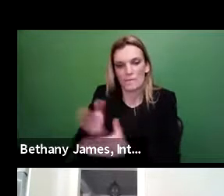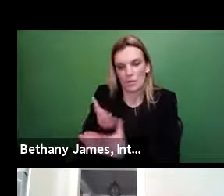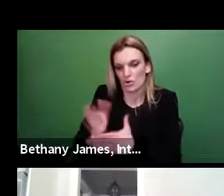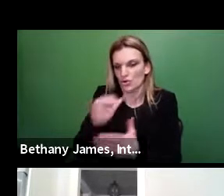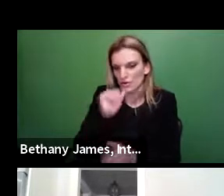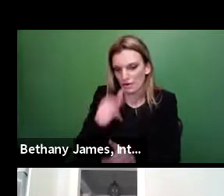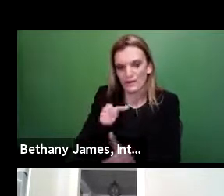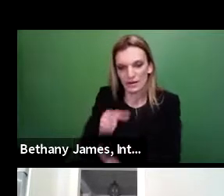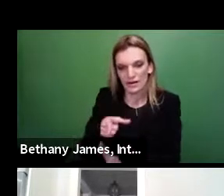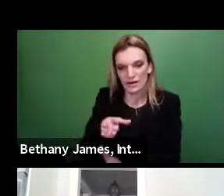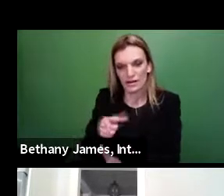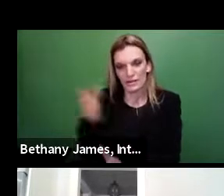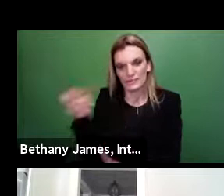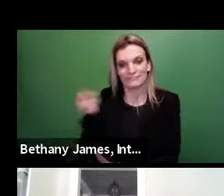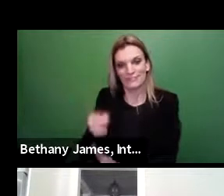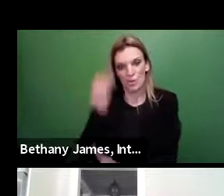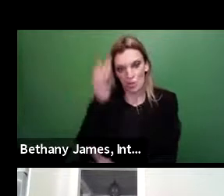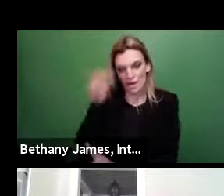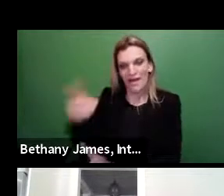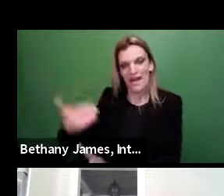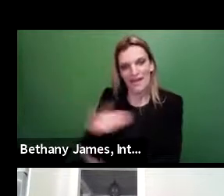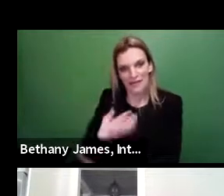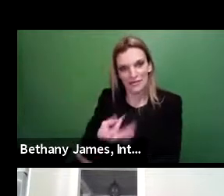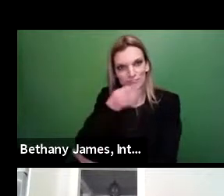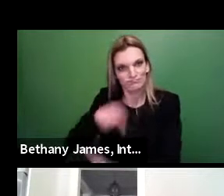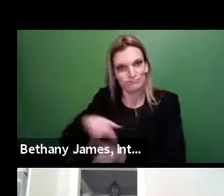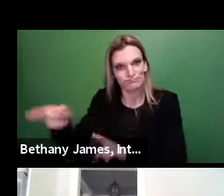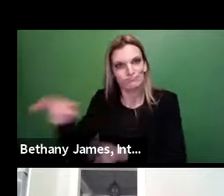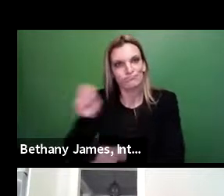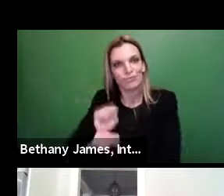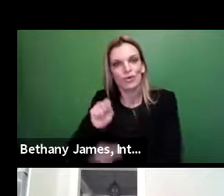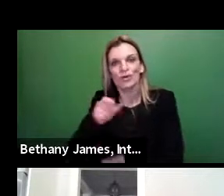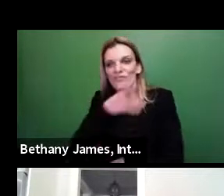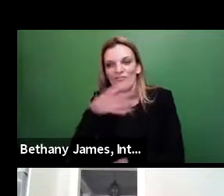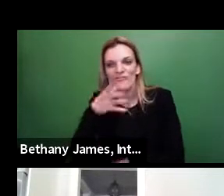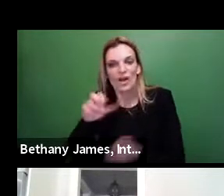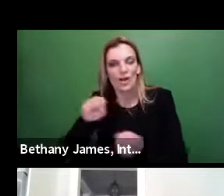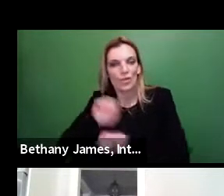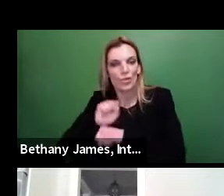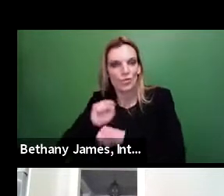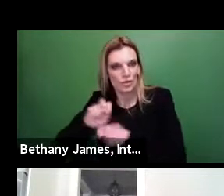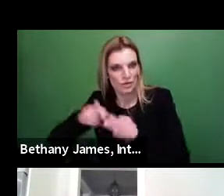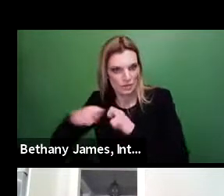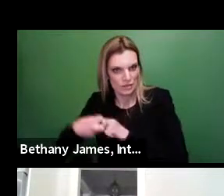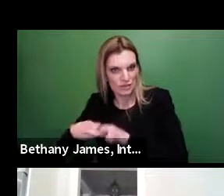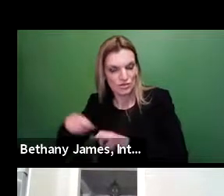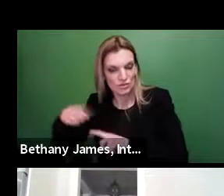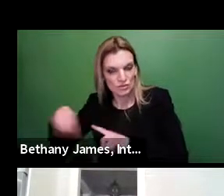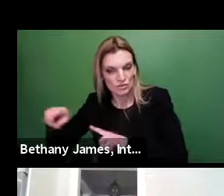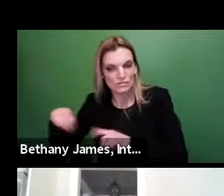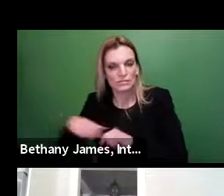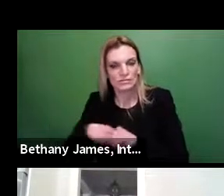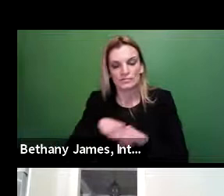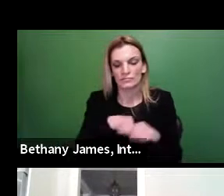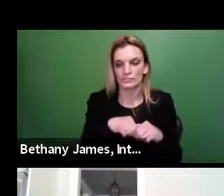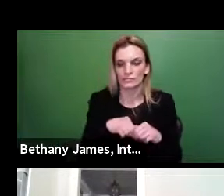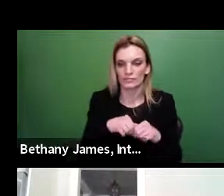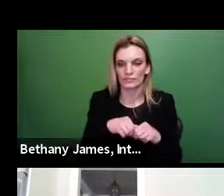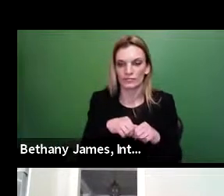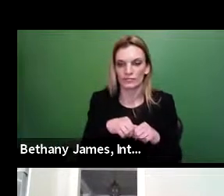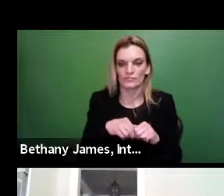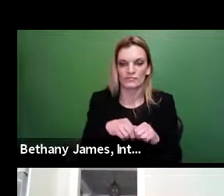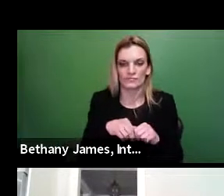of their expertise and involvement with farmworker issues. There will be changes to be made to the